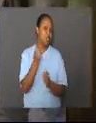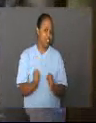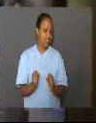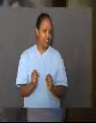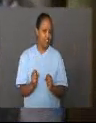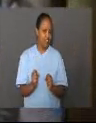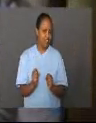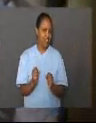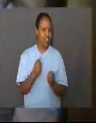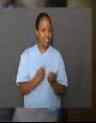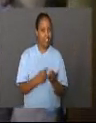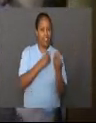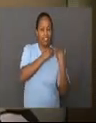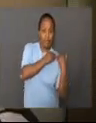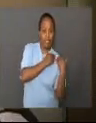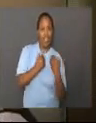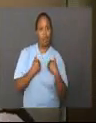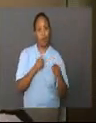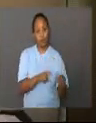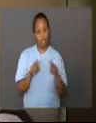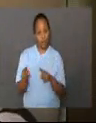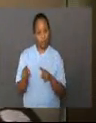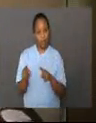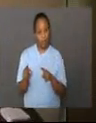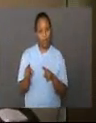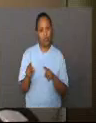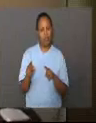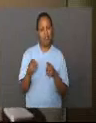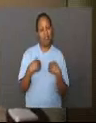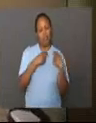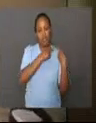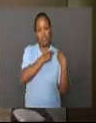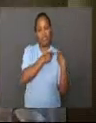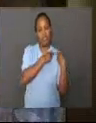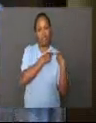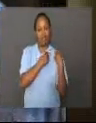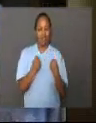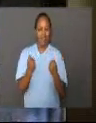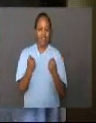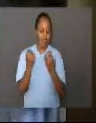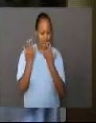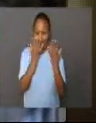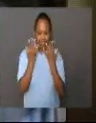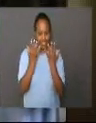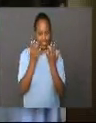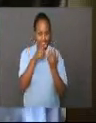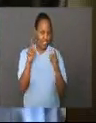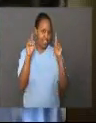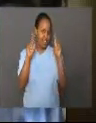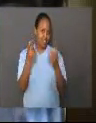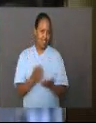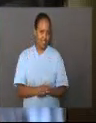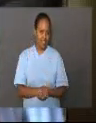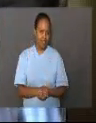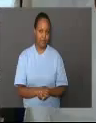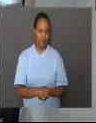A burden that you have to accept is the responsibility to study hard for your exams.